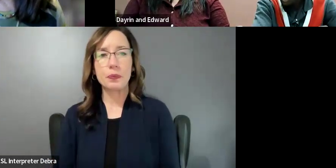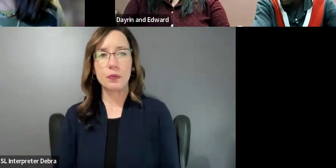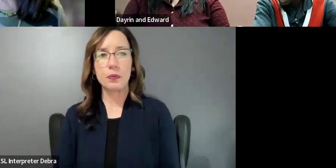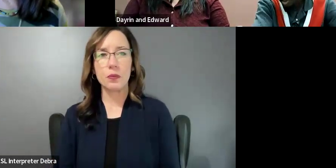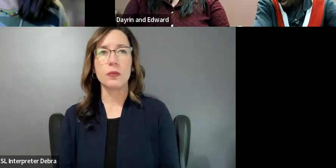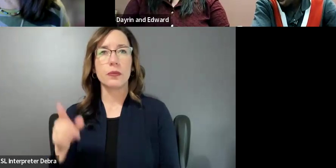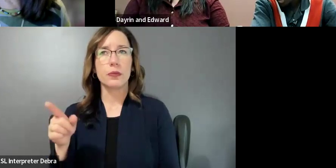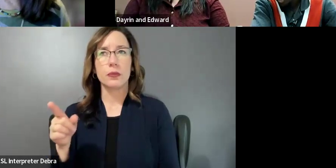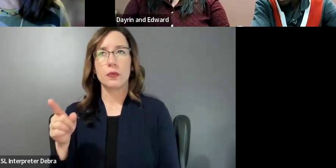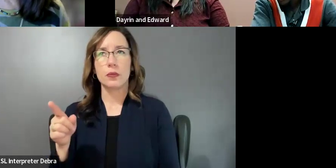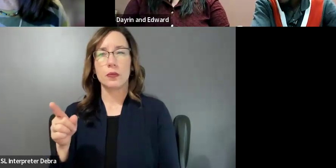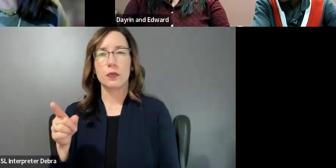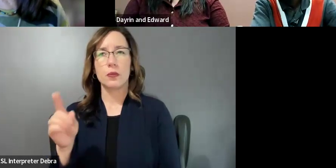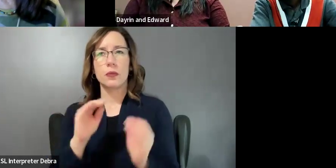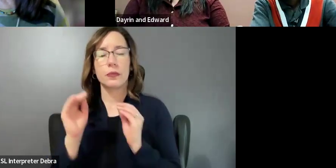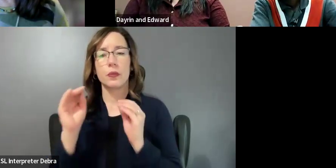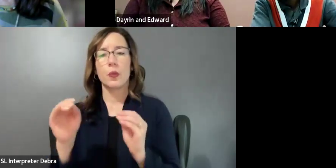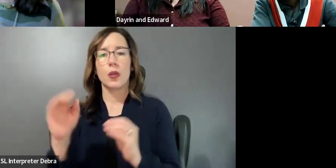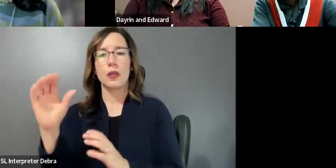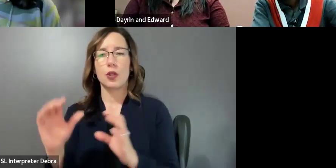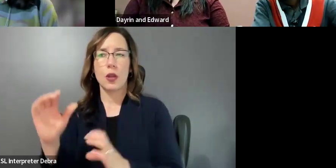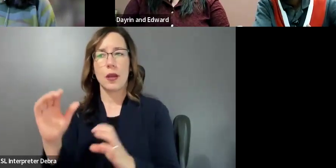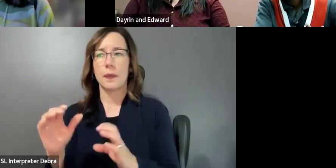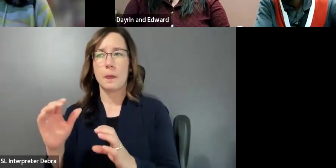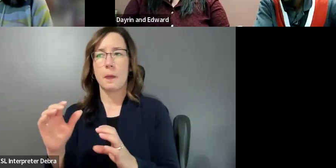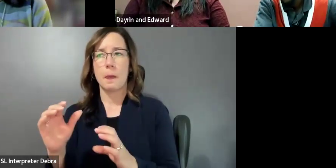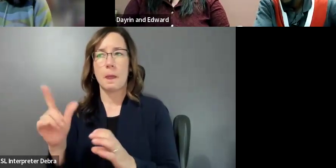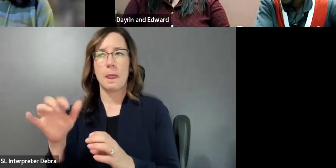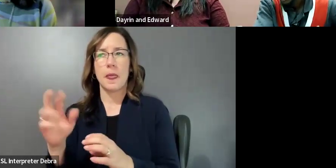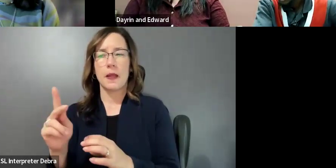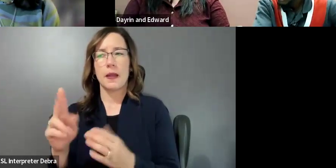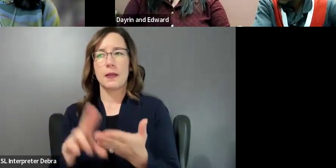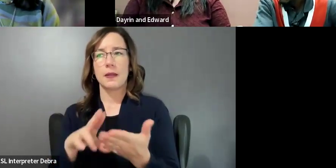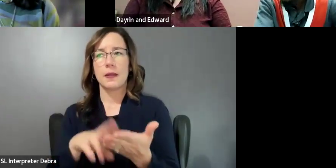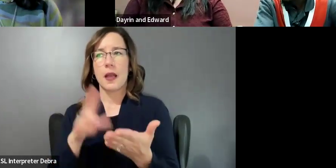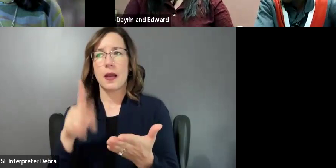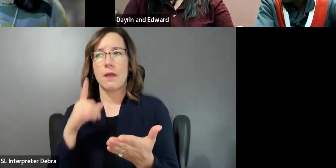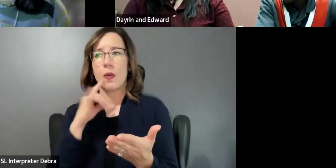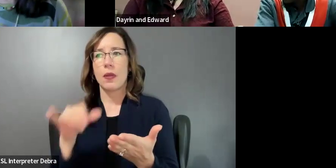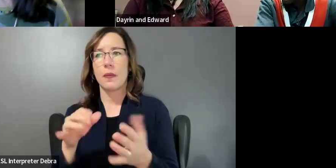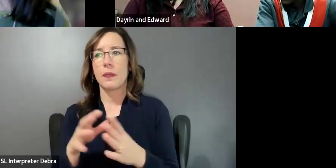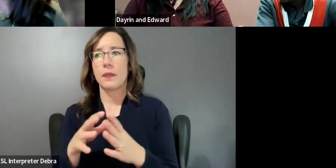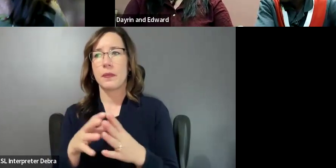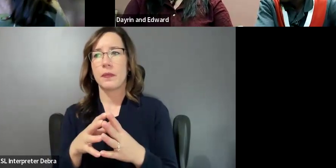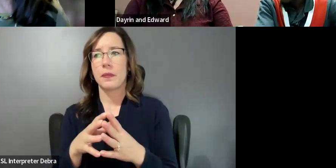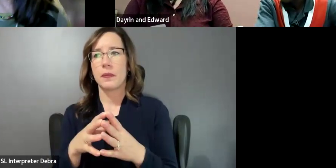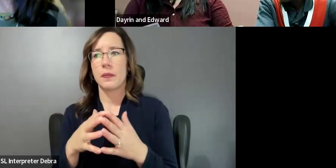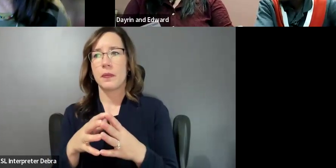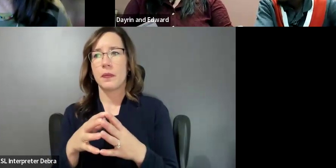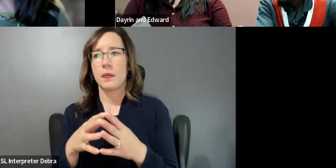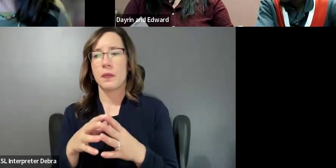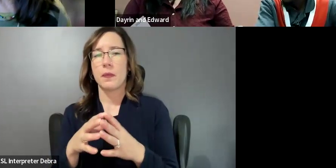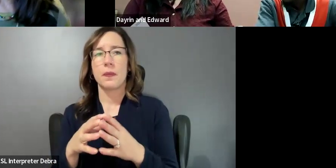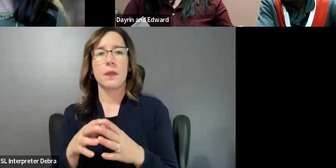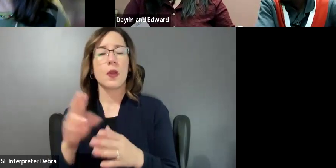she put in the chat the link to sign up for these because you do have to register. But on